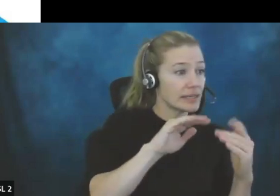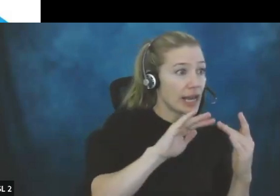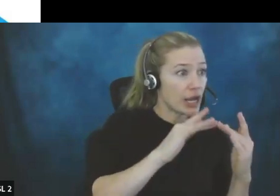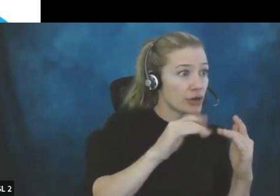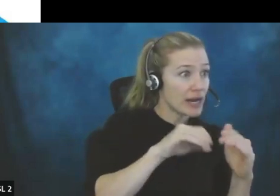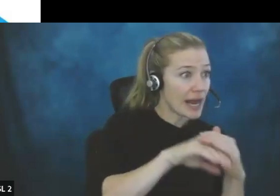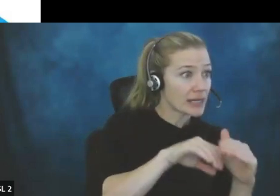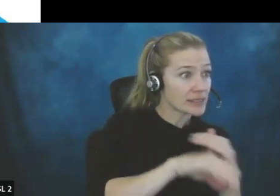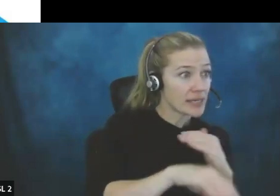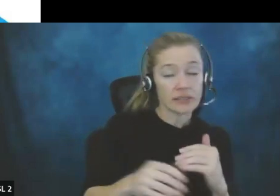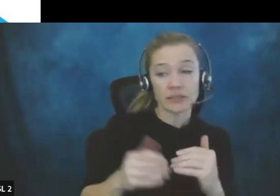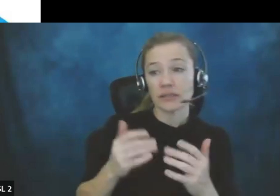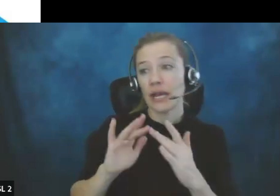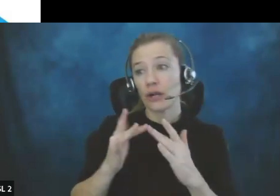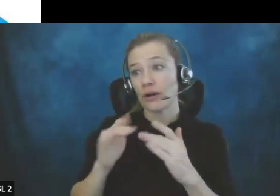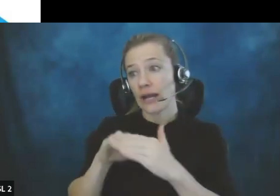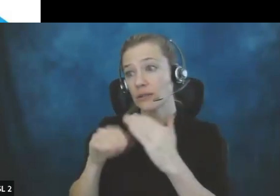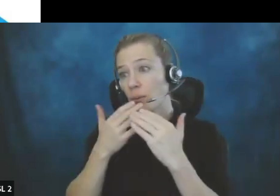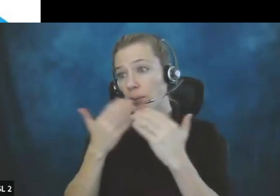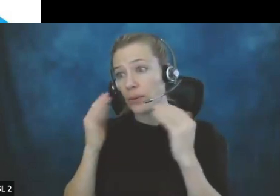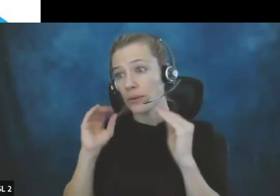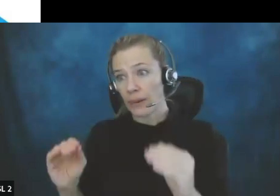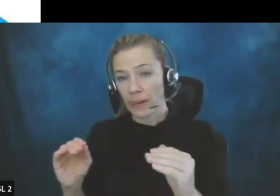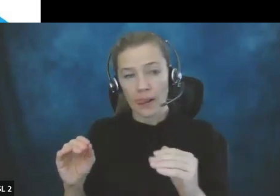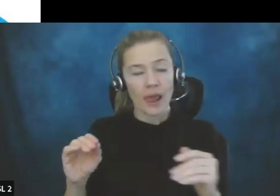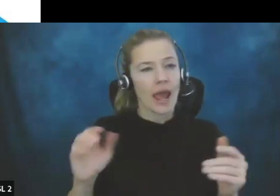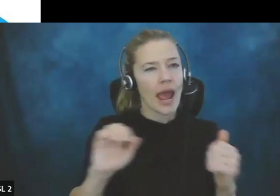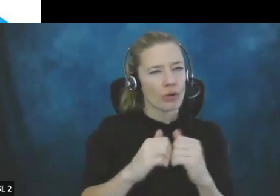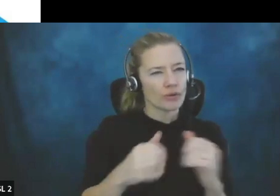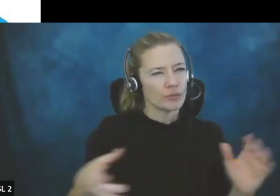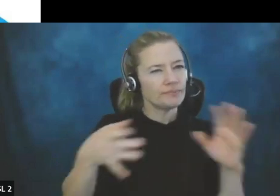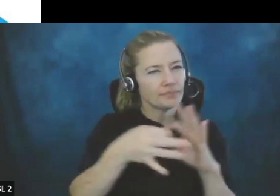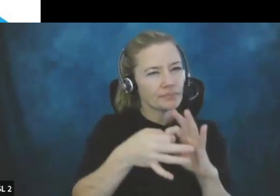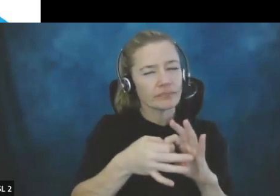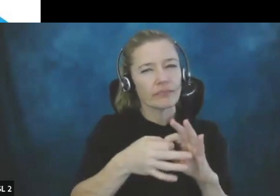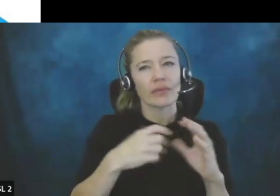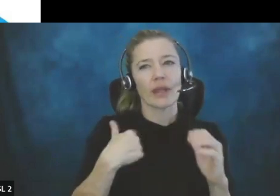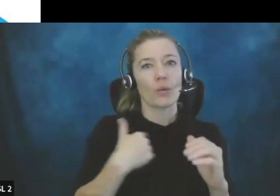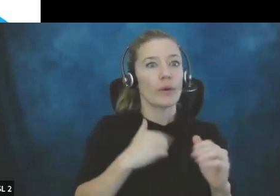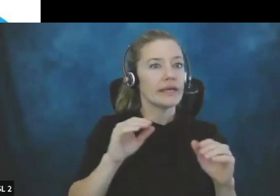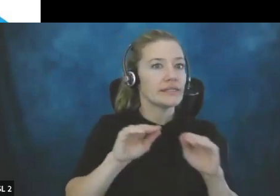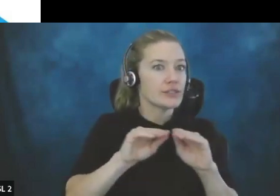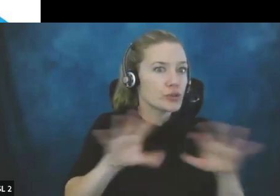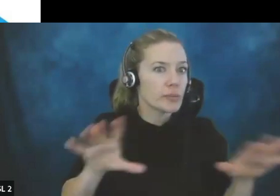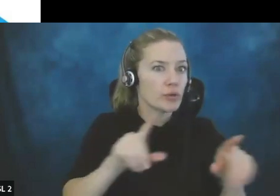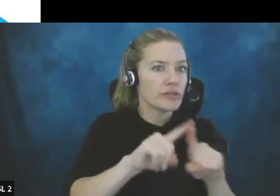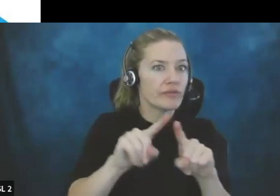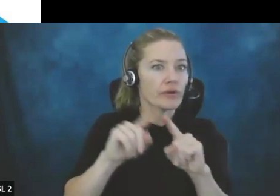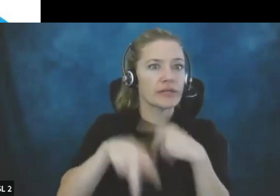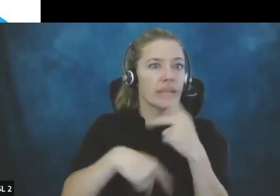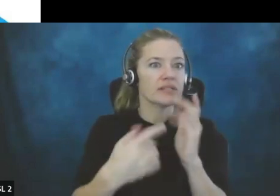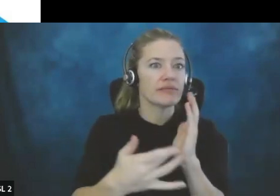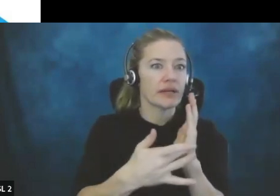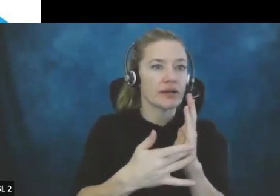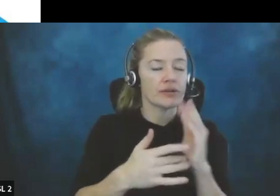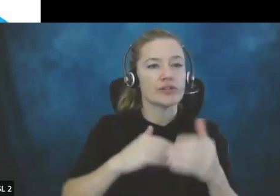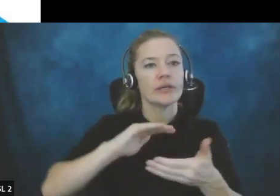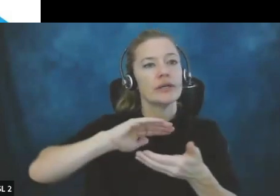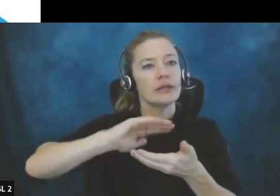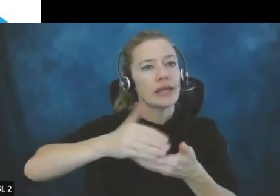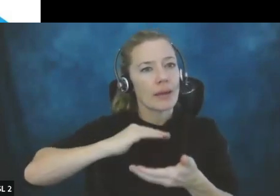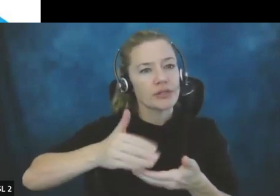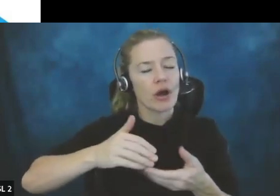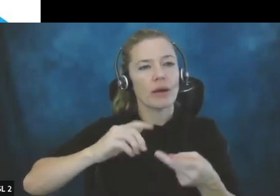the internet and technology versus those that don't, and kind of really distributing a variety of technology,